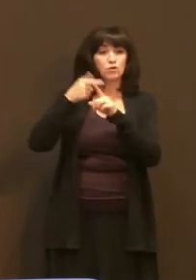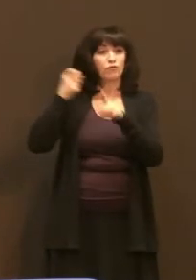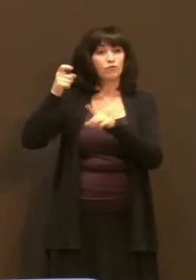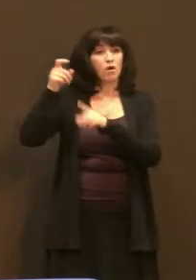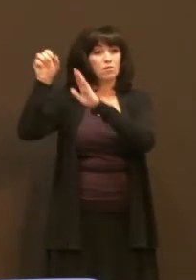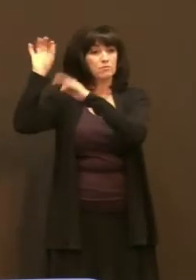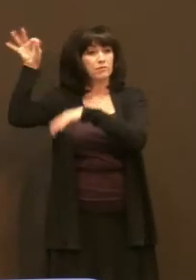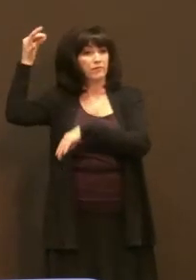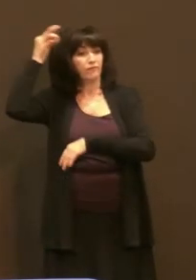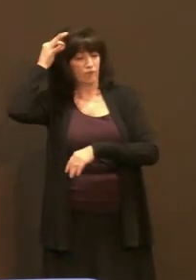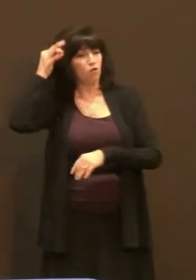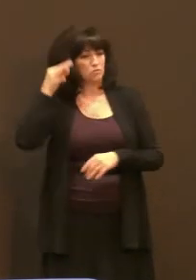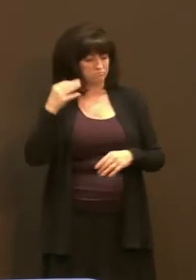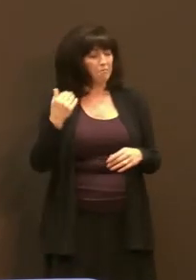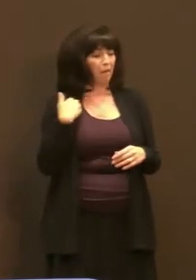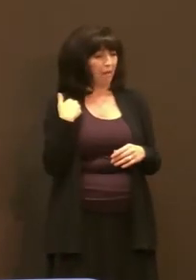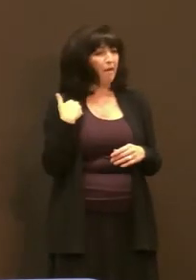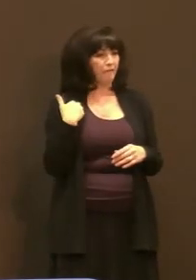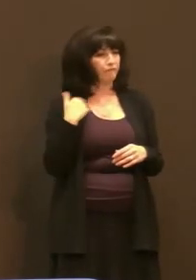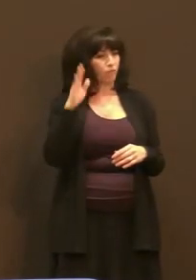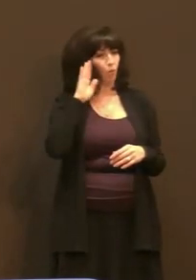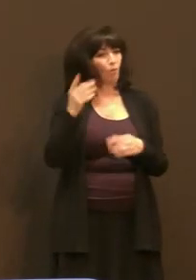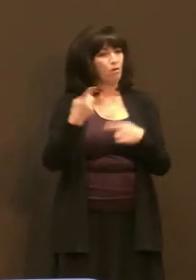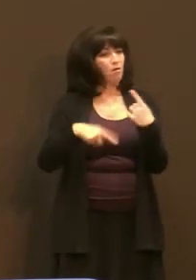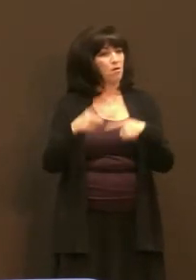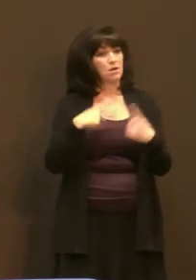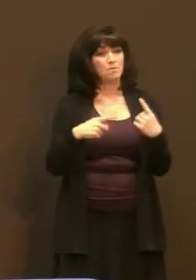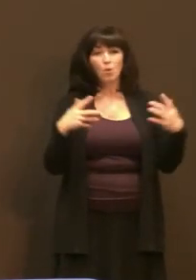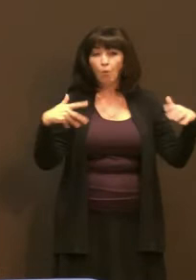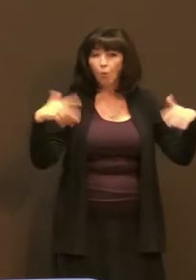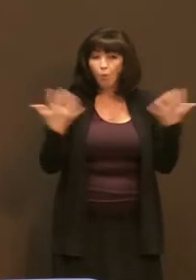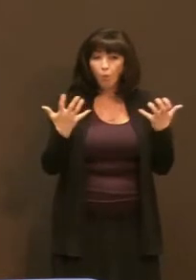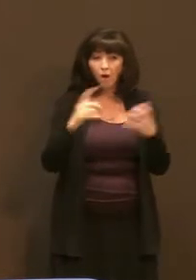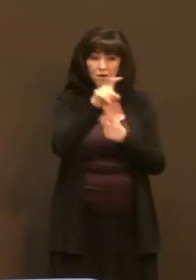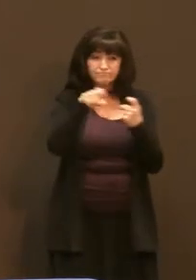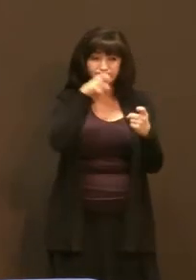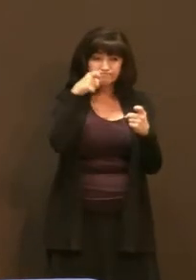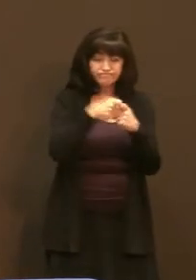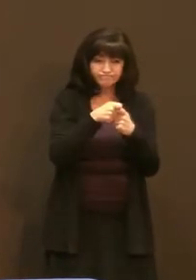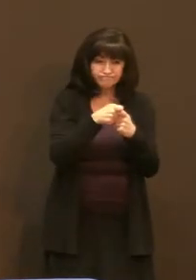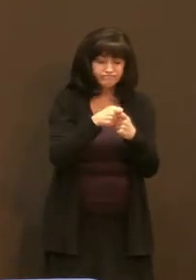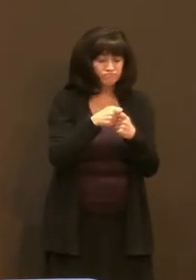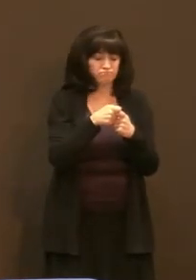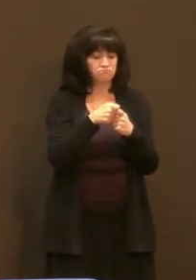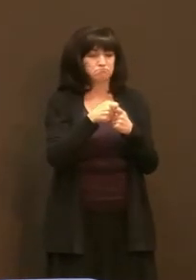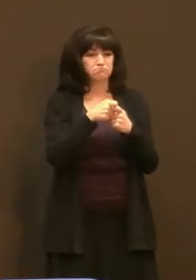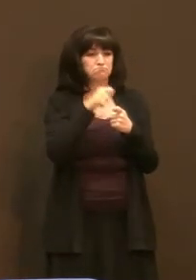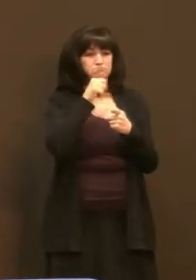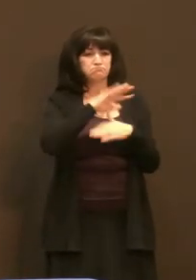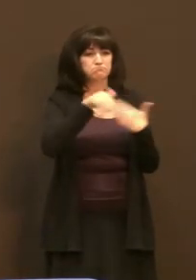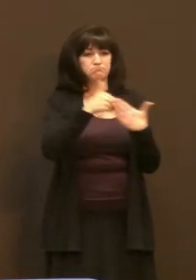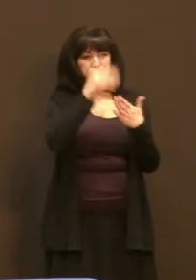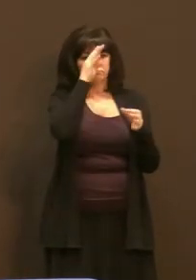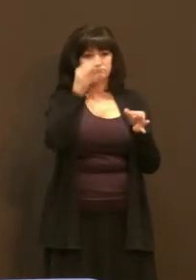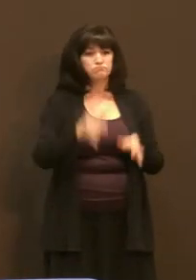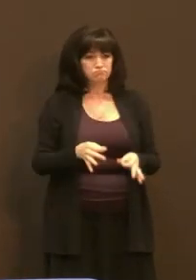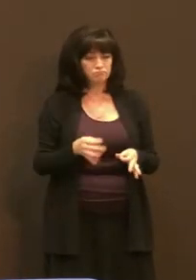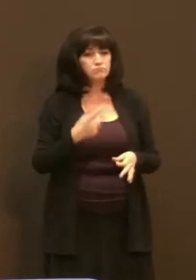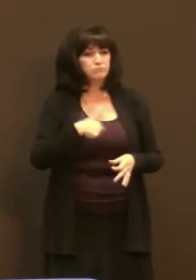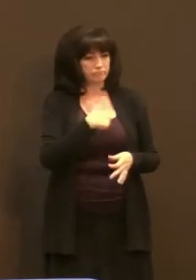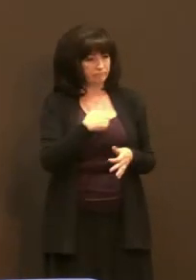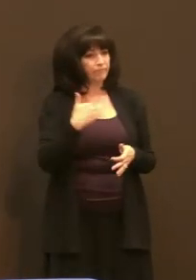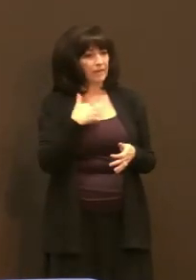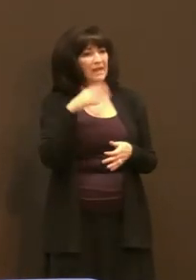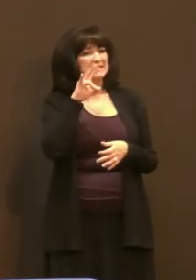what stimulus package or the disaster declaration. We do know that we have a 75% reimbursement for a lot of the protective measures